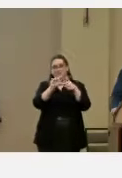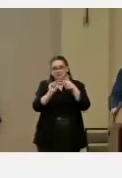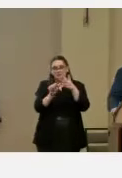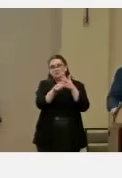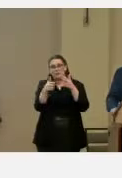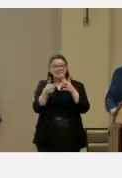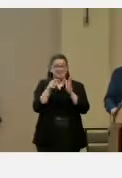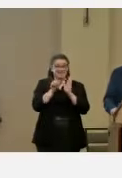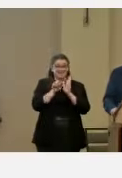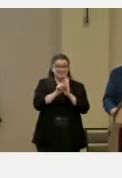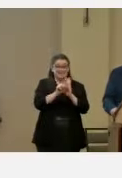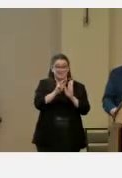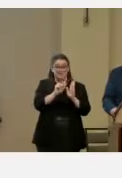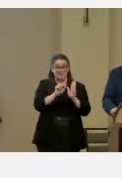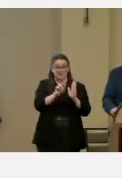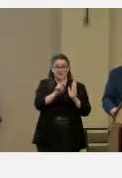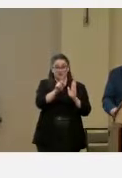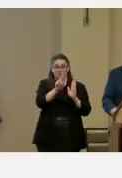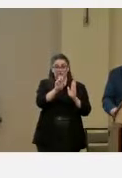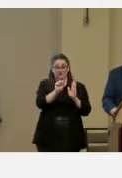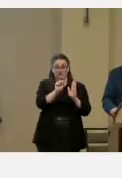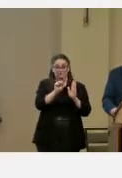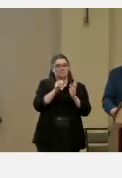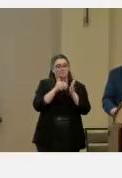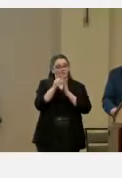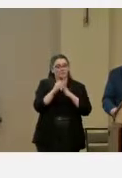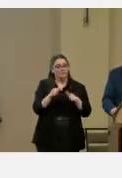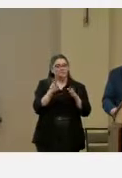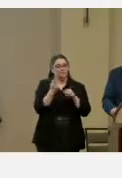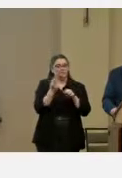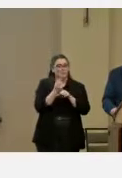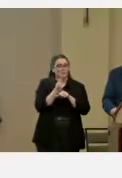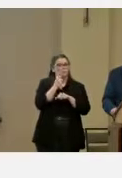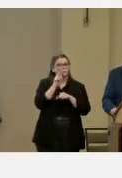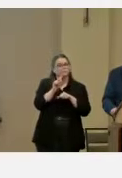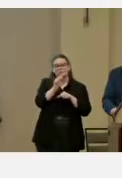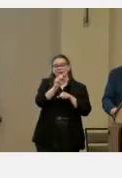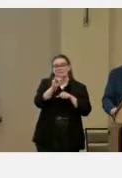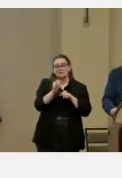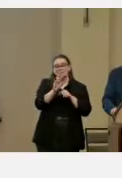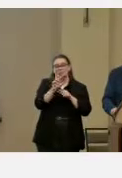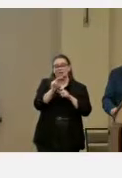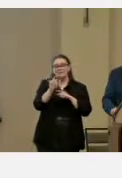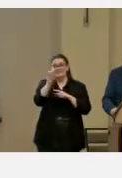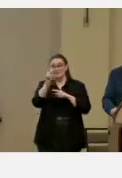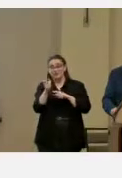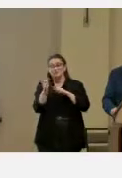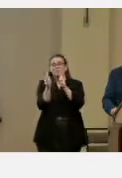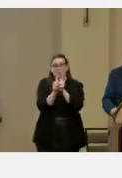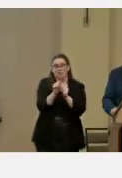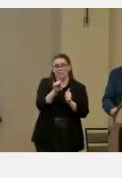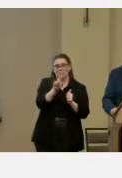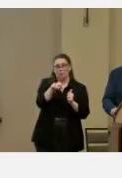these markers are often useful in diagnosing Sjogren's with lupus, for